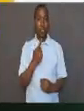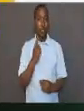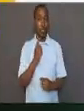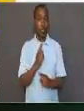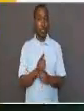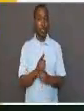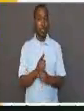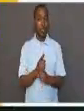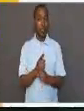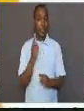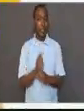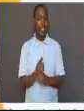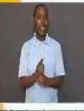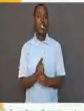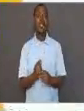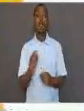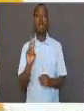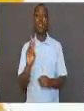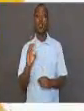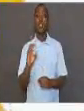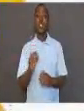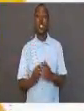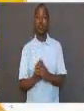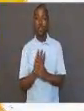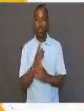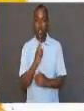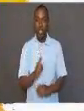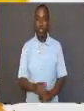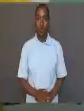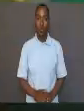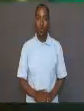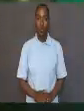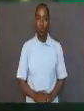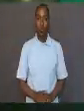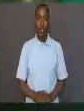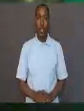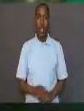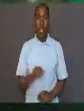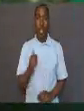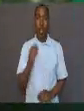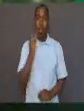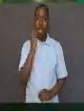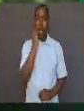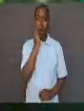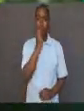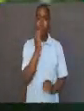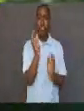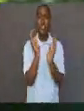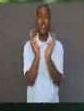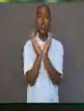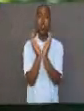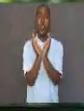excellent sources of vitamin C, as are dark green